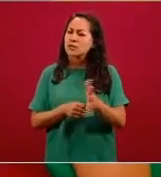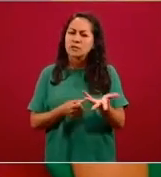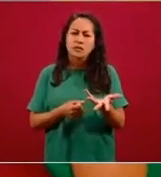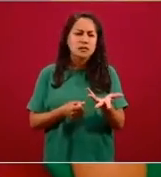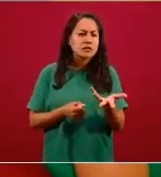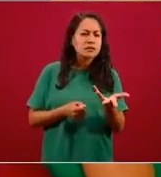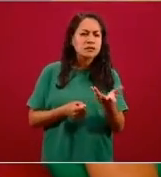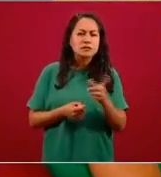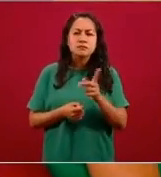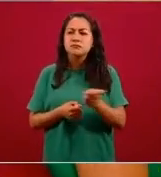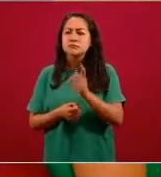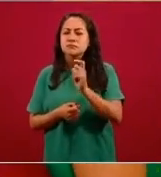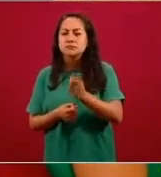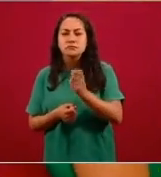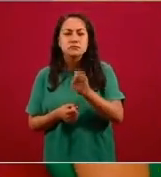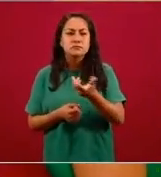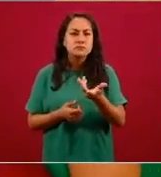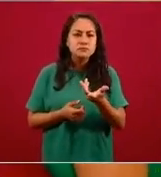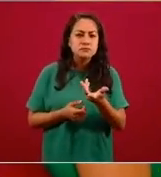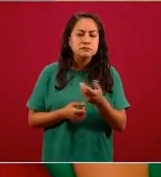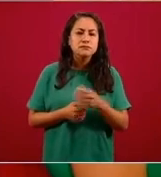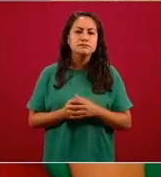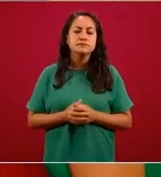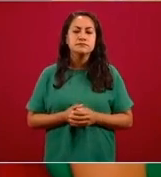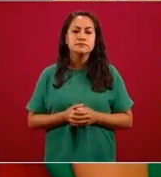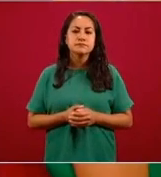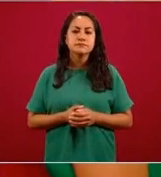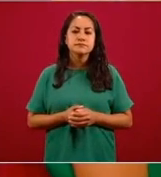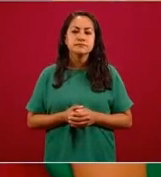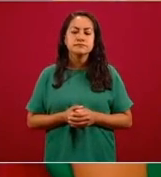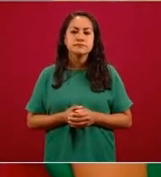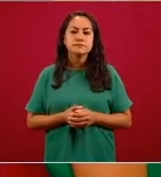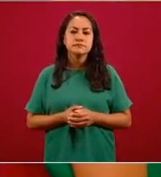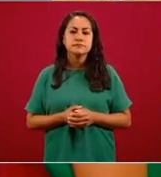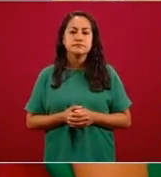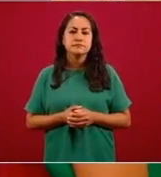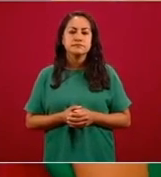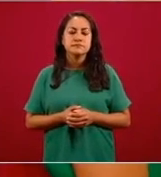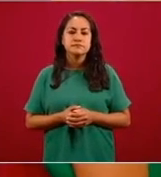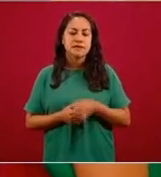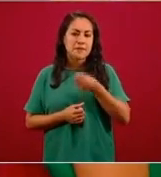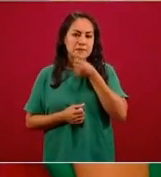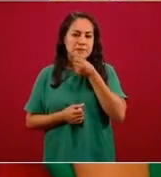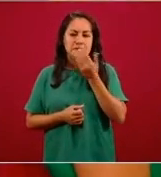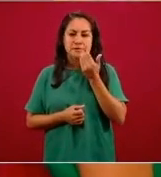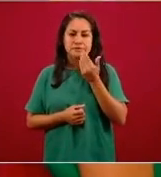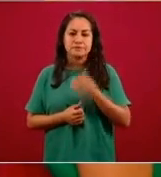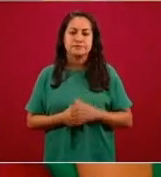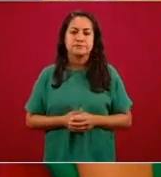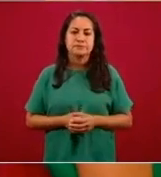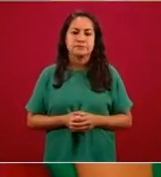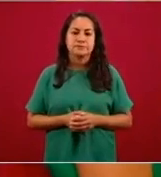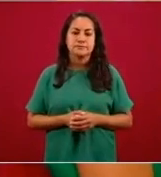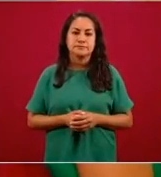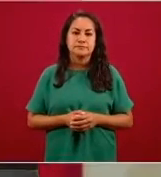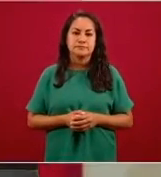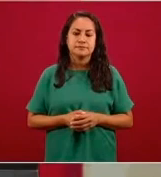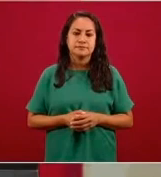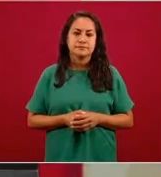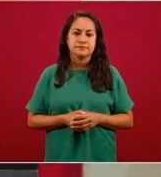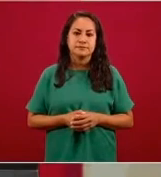was your second question? I wanted to ask you in what areas or medical